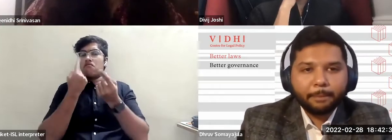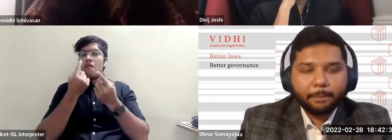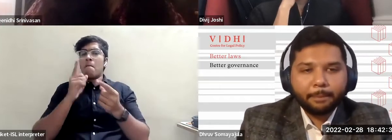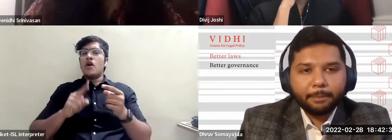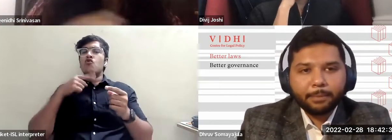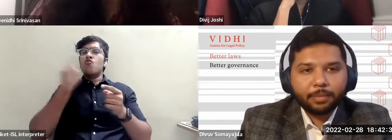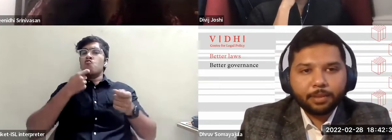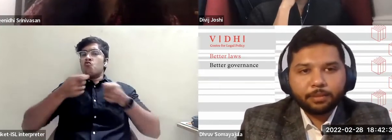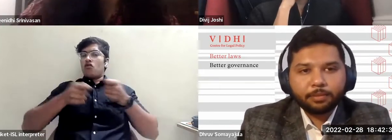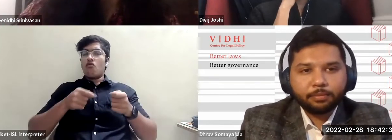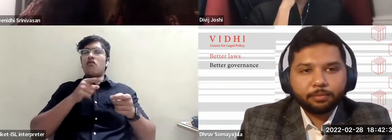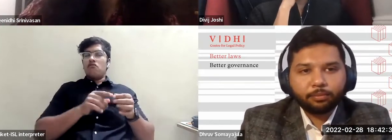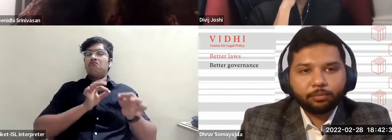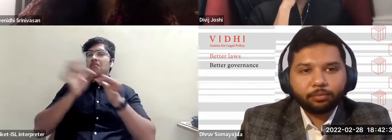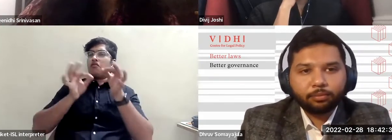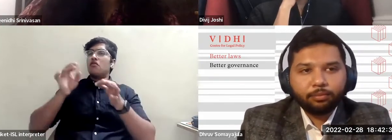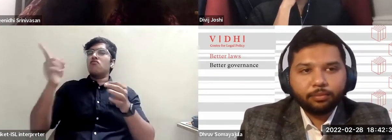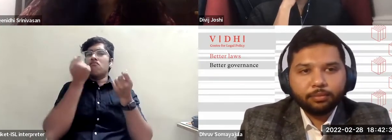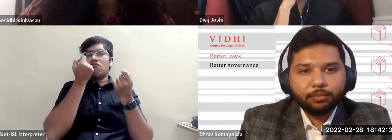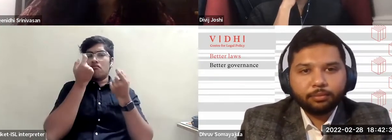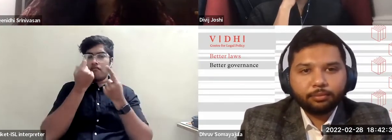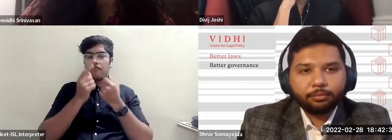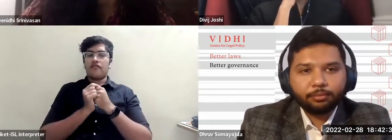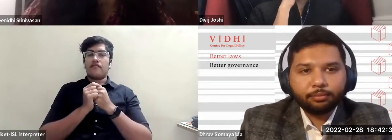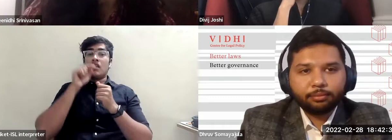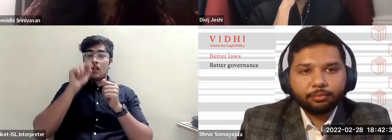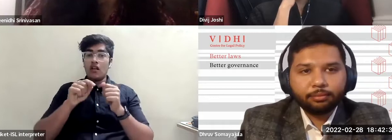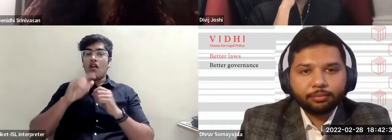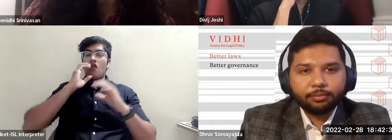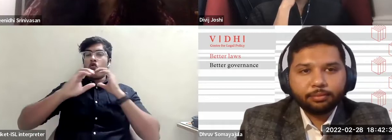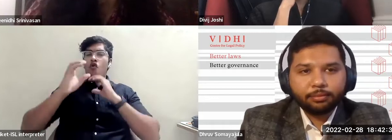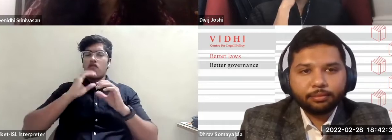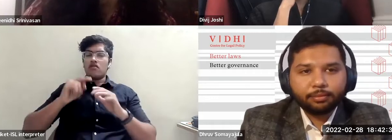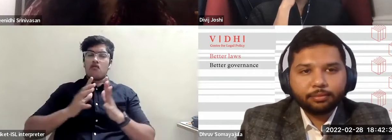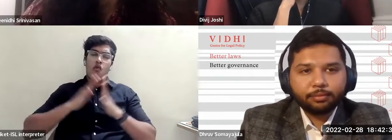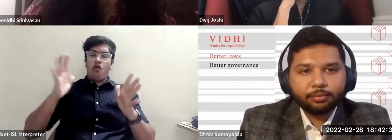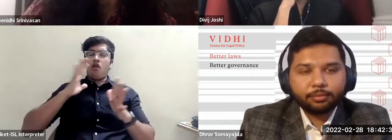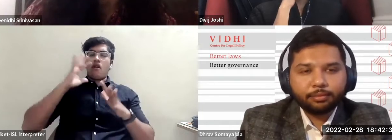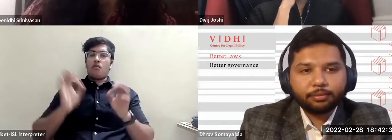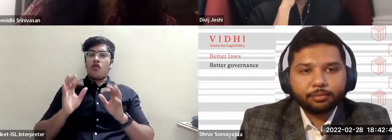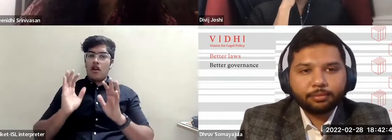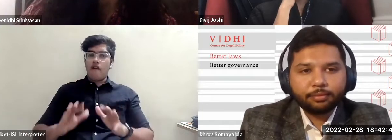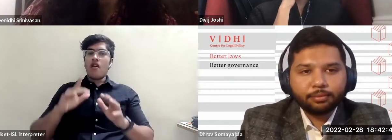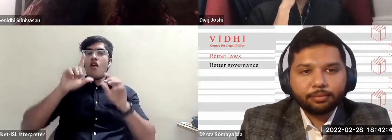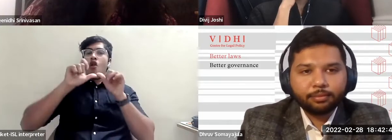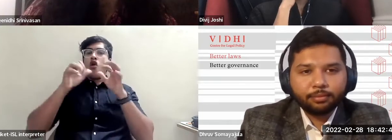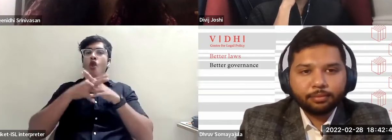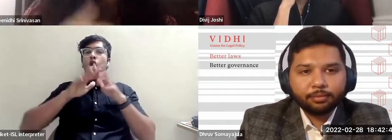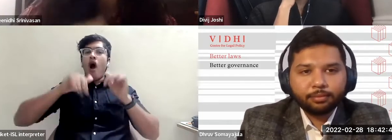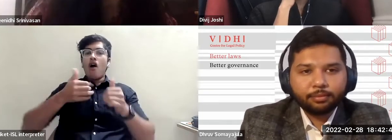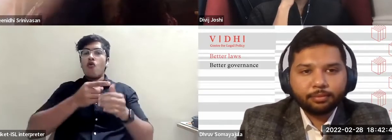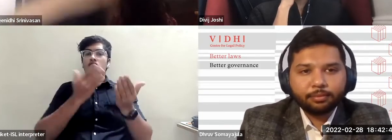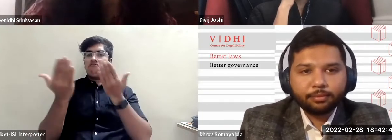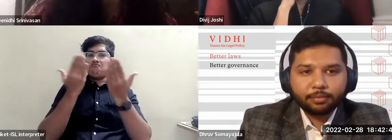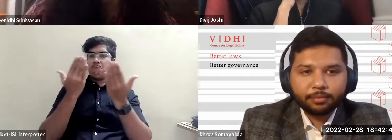Also important to have these conversations on how a proposed law might also interact with them. And